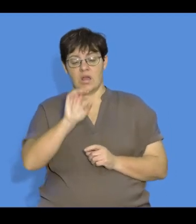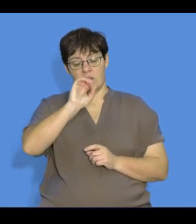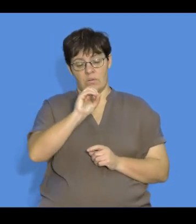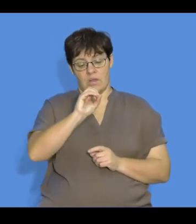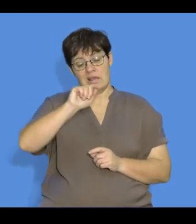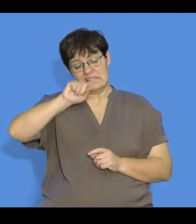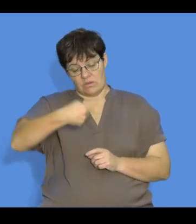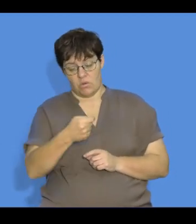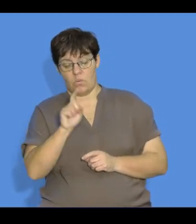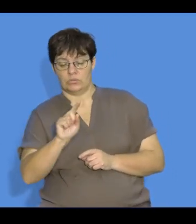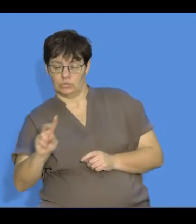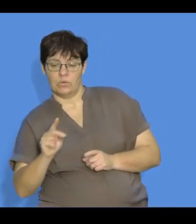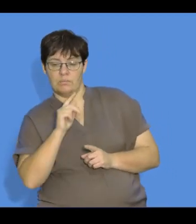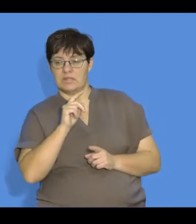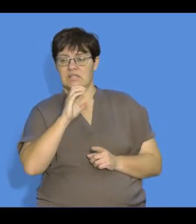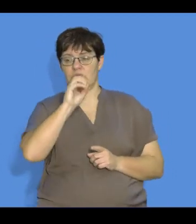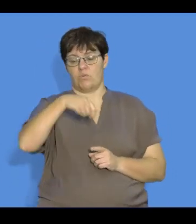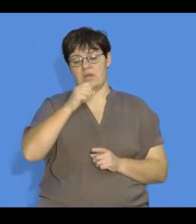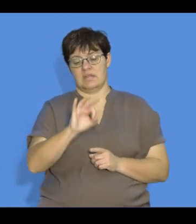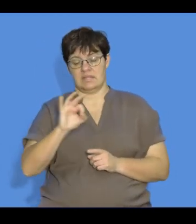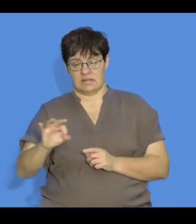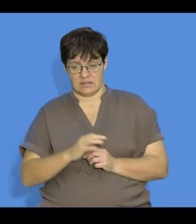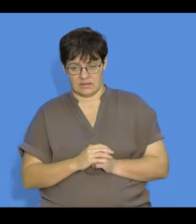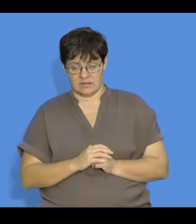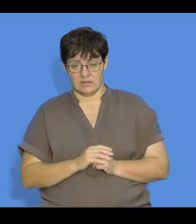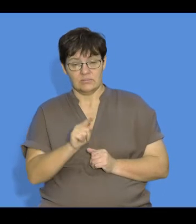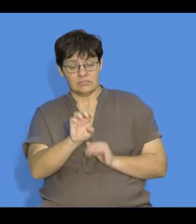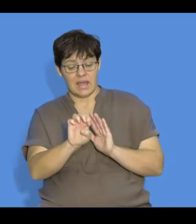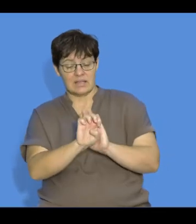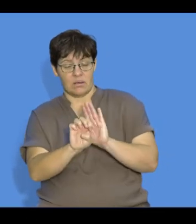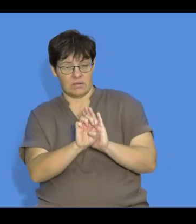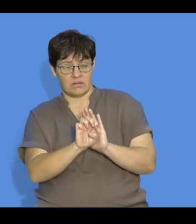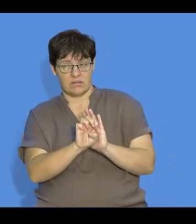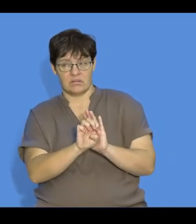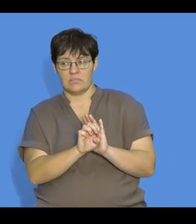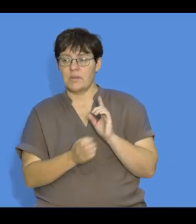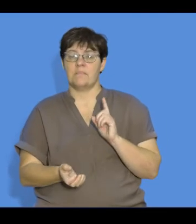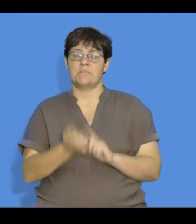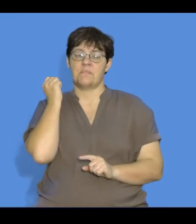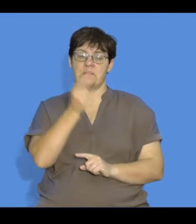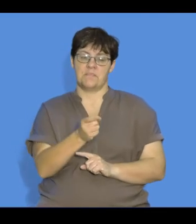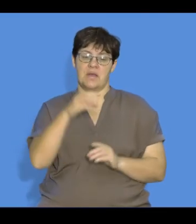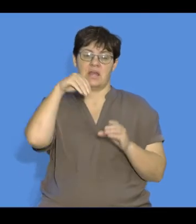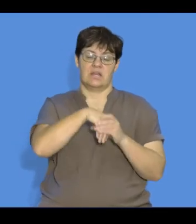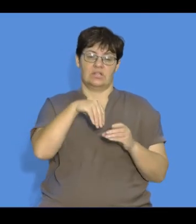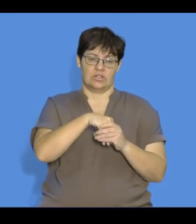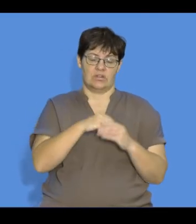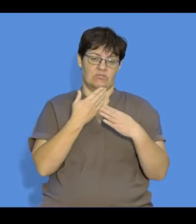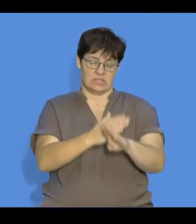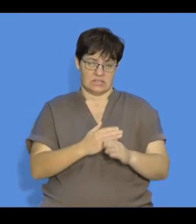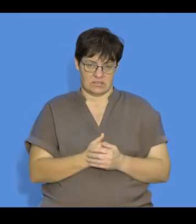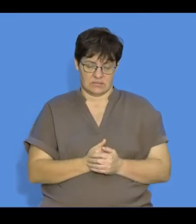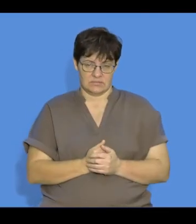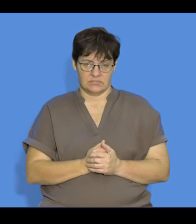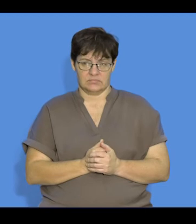places, right? So this is just an example of how we can determine the internal resistance.